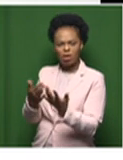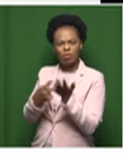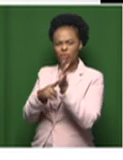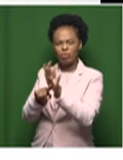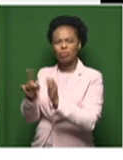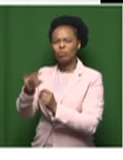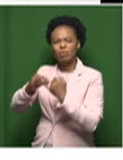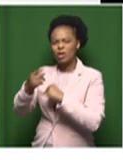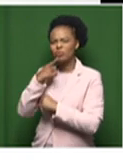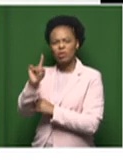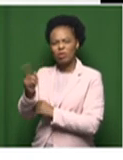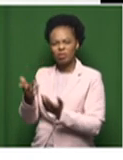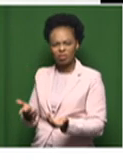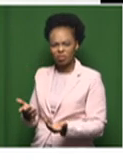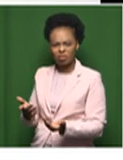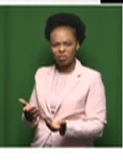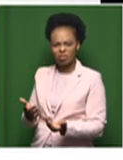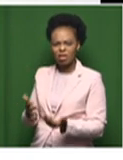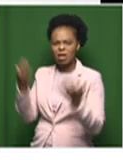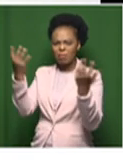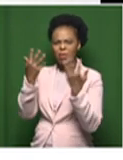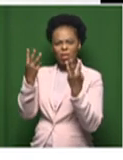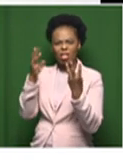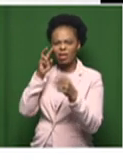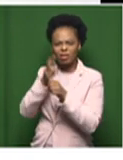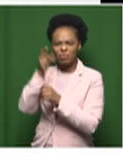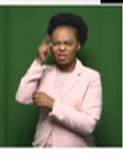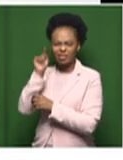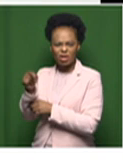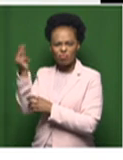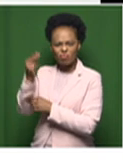to say to your audience with regards to this particular piece of work?